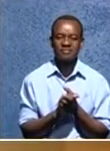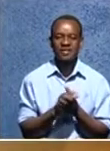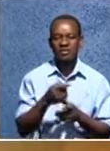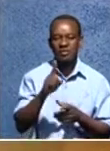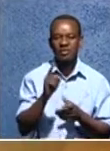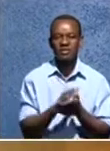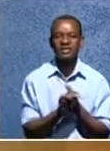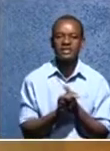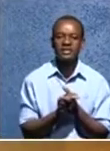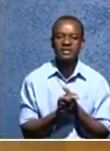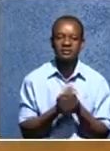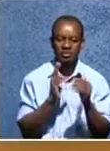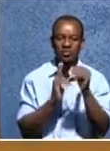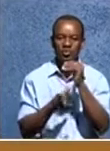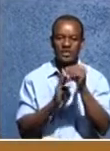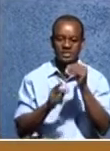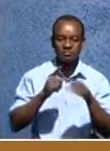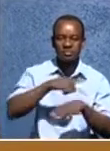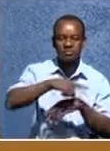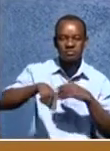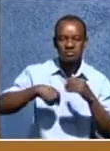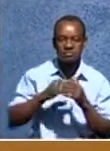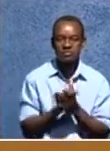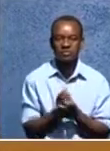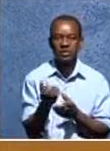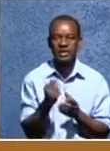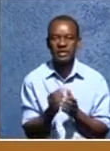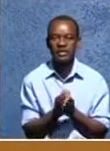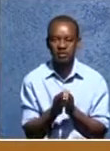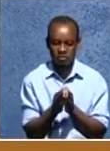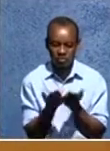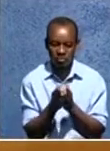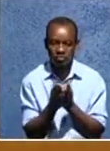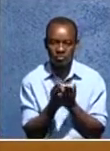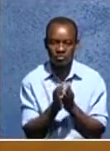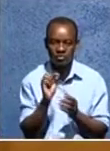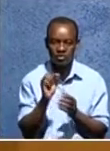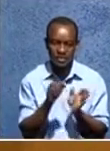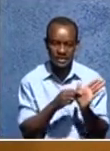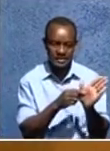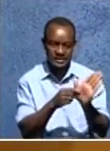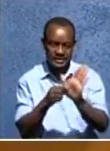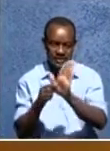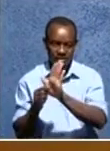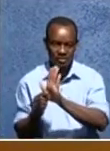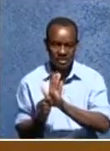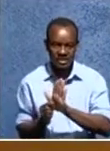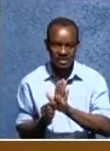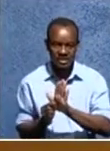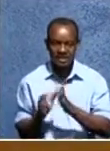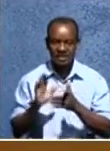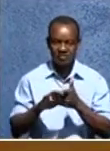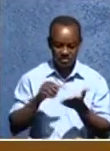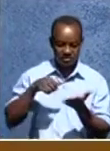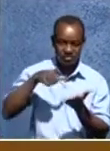where they have all those little places advertising in that book with discounted prices.